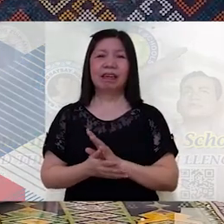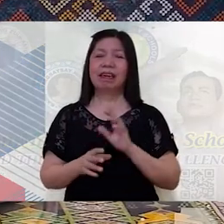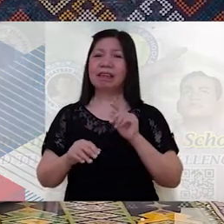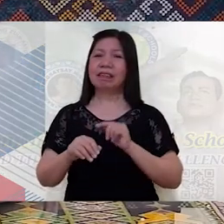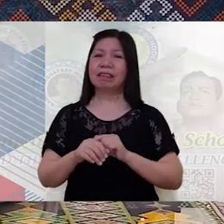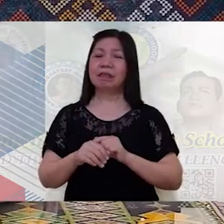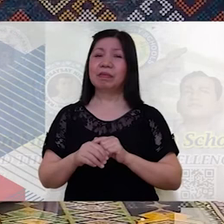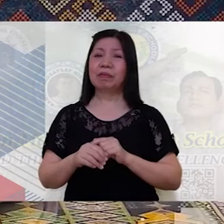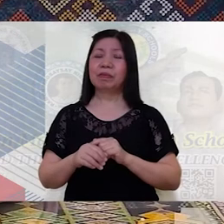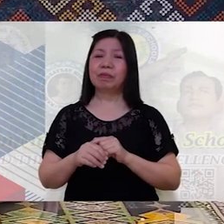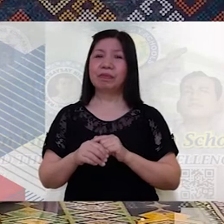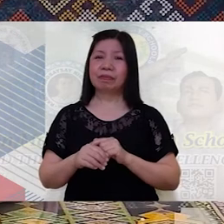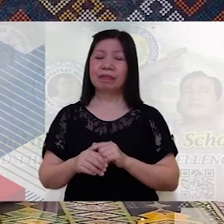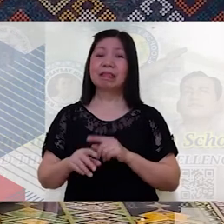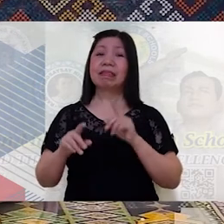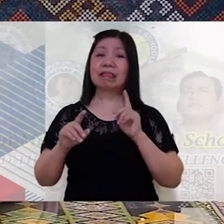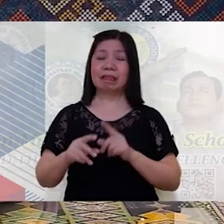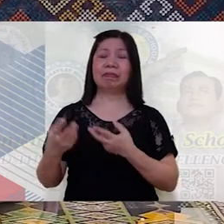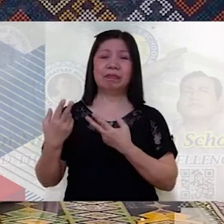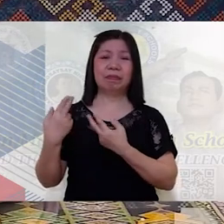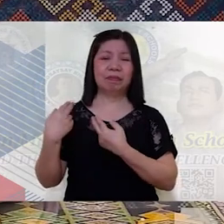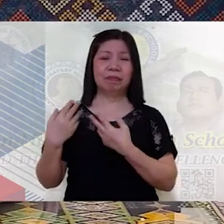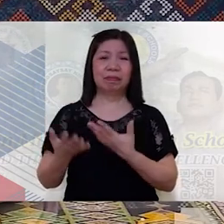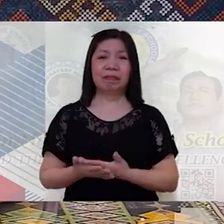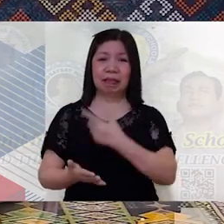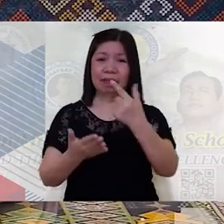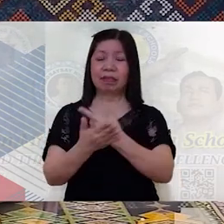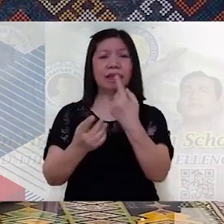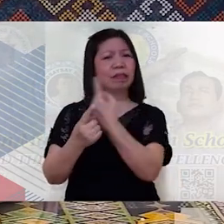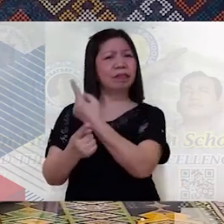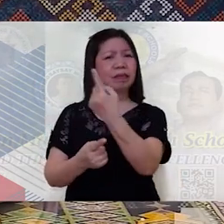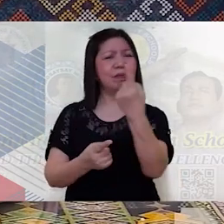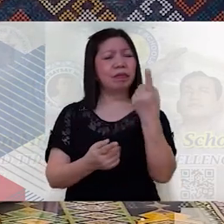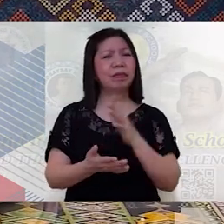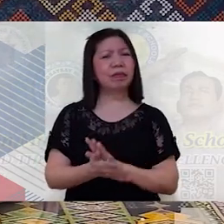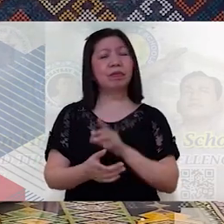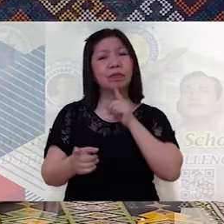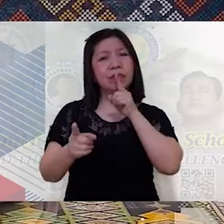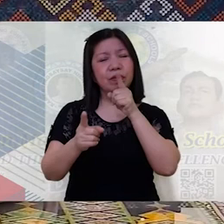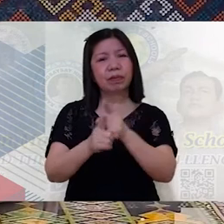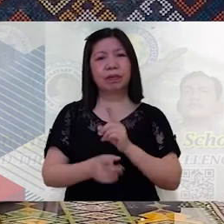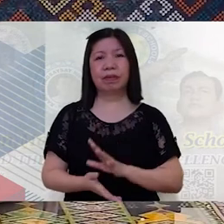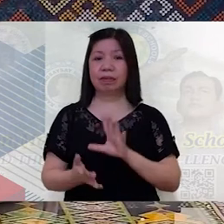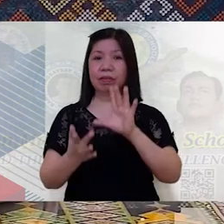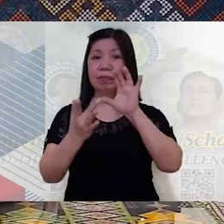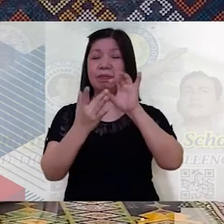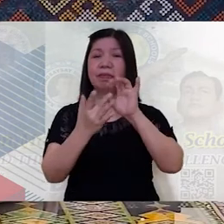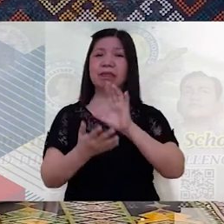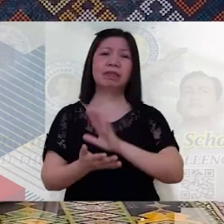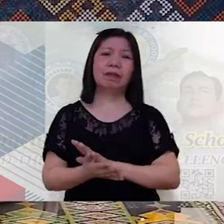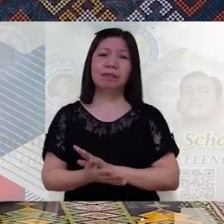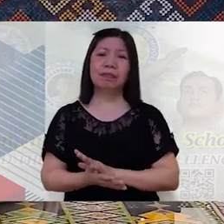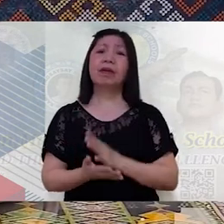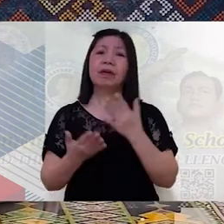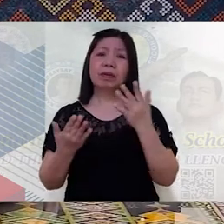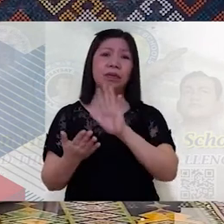the deserving graduate. Each and every one of you is truly special.